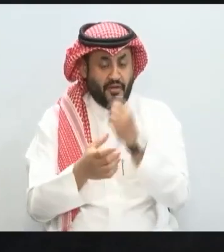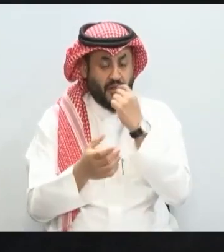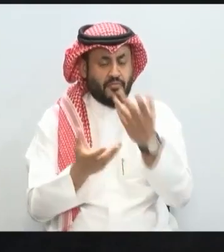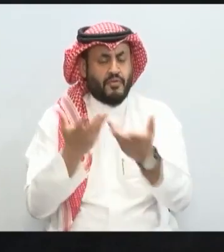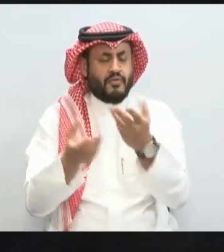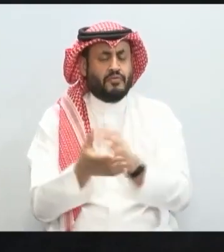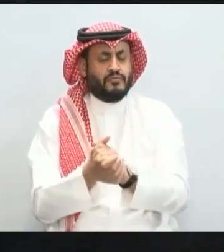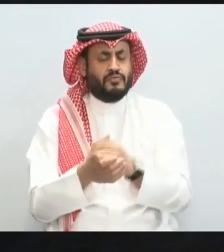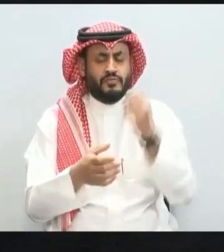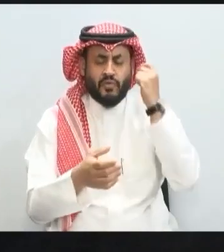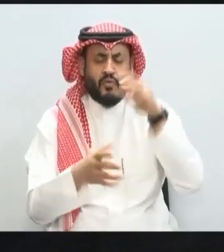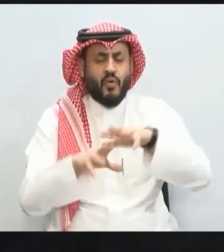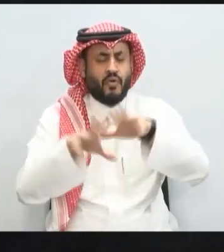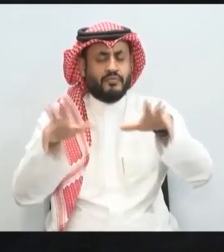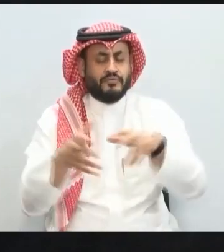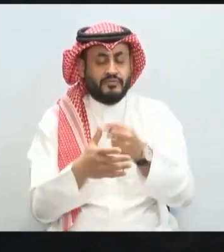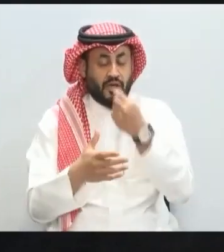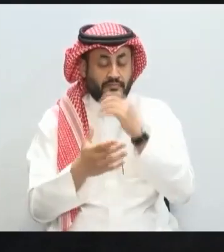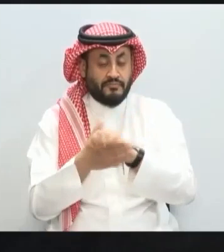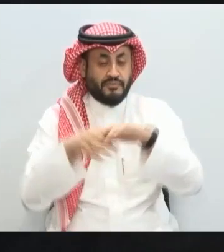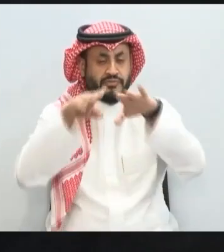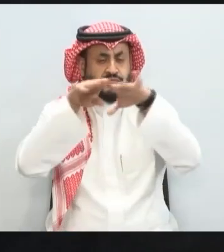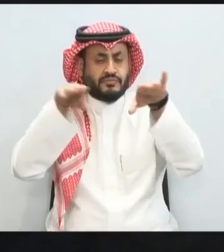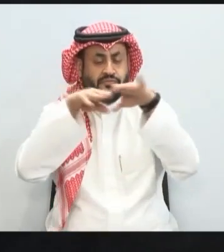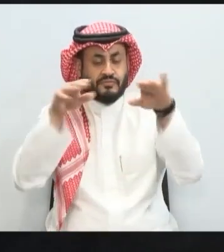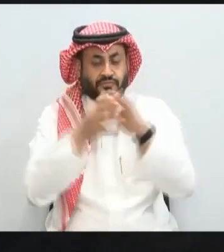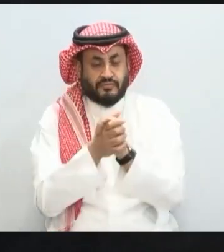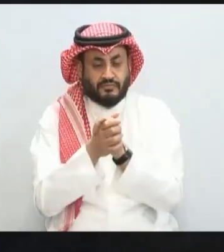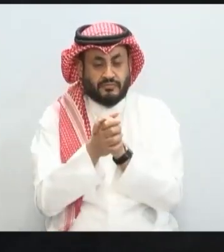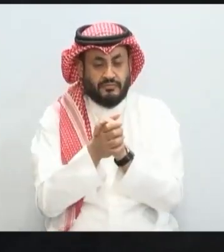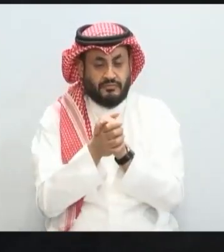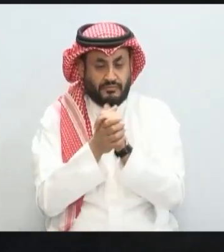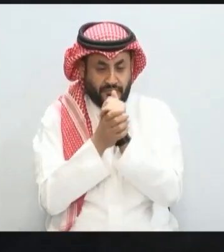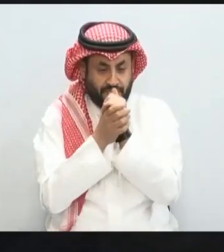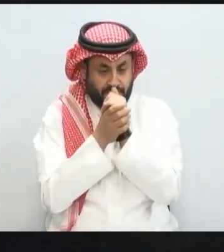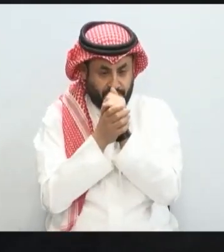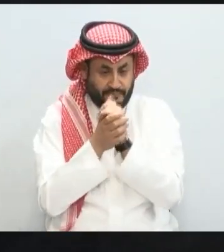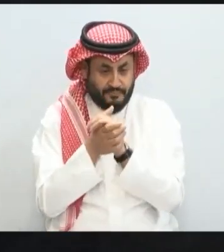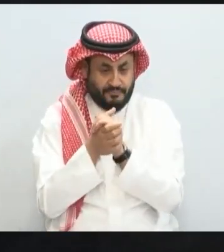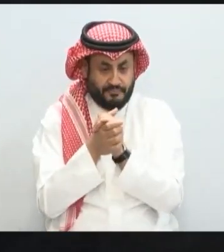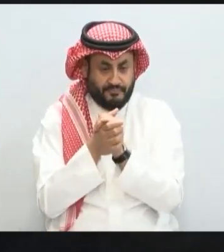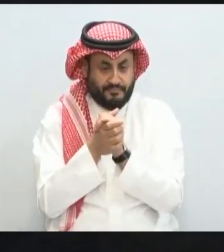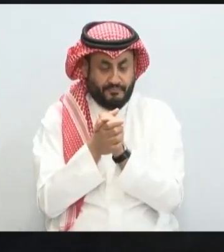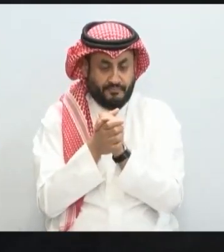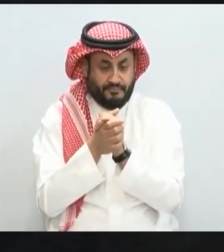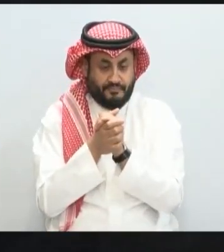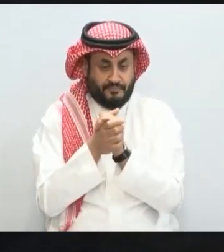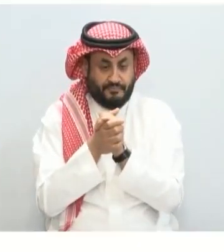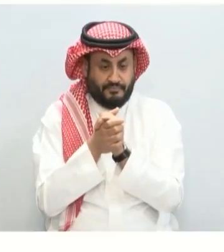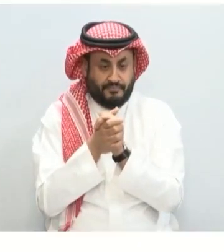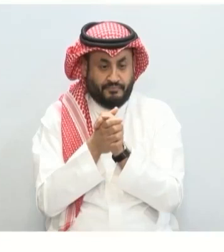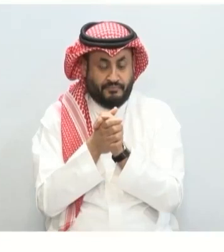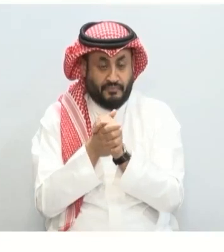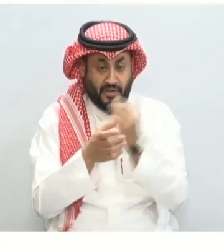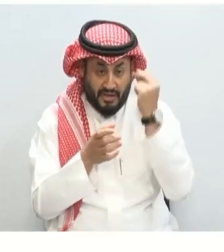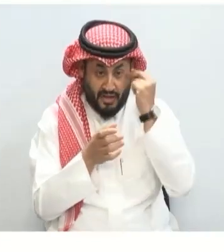about cooking that you think yourself on the highest level and you cook fancy food? Do you know someone